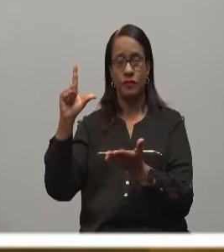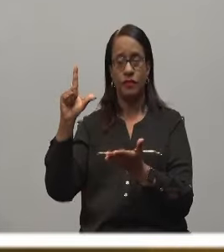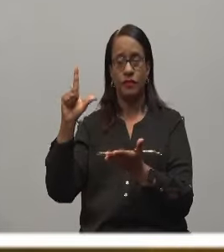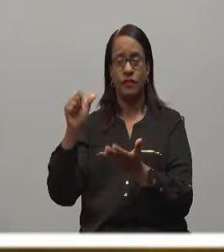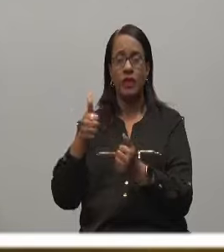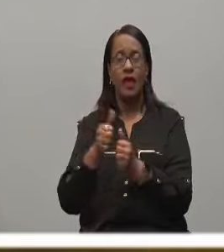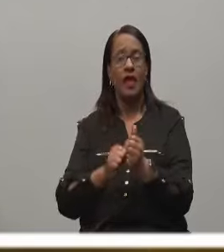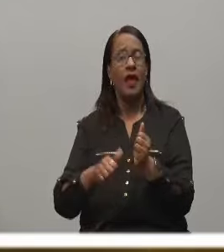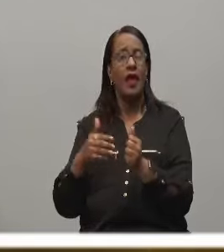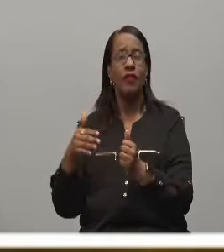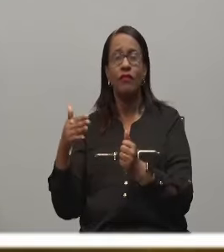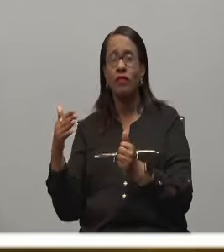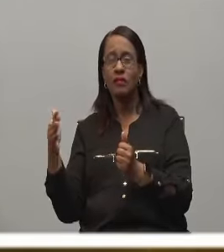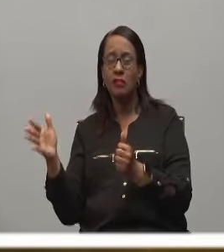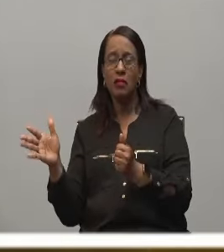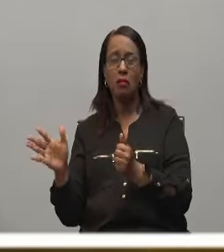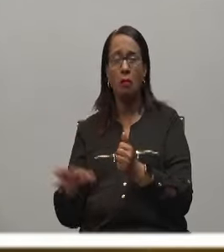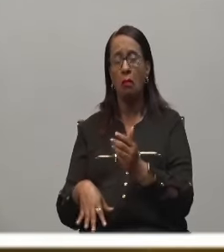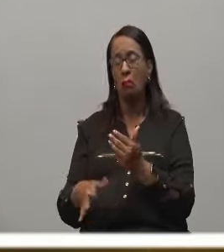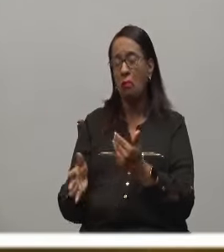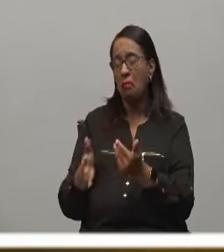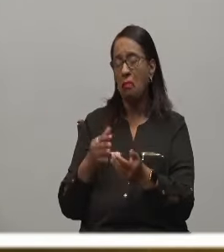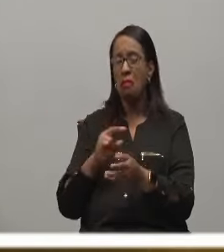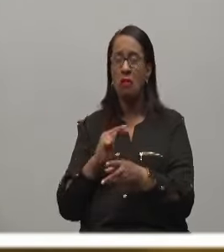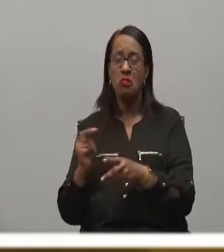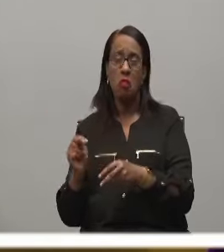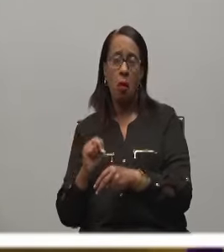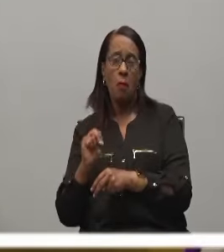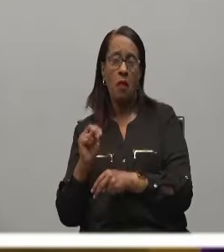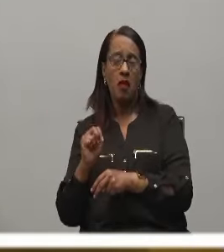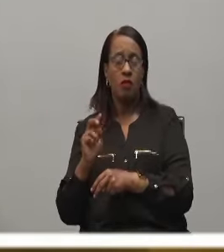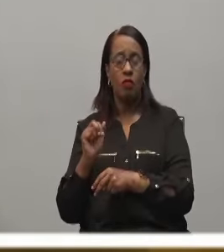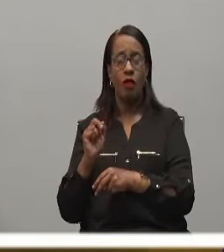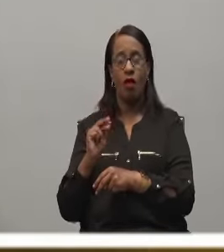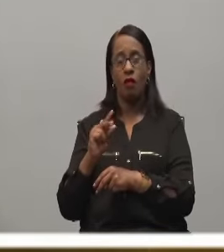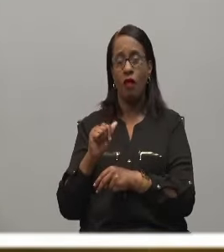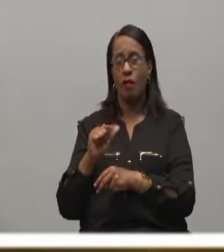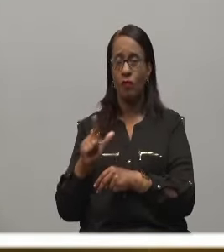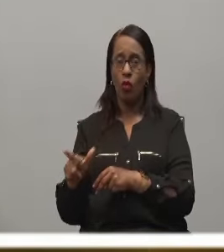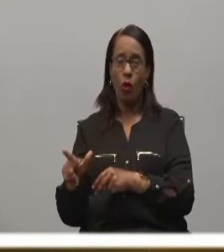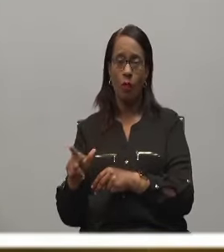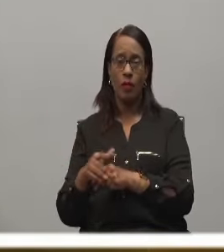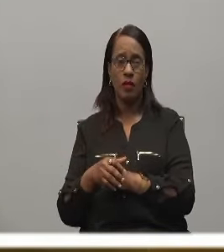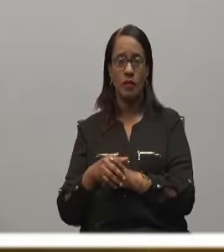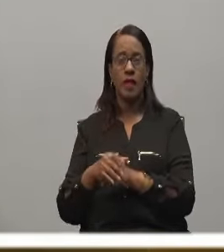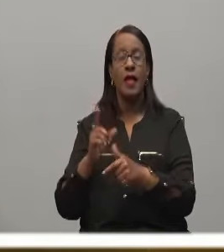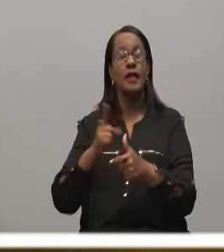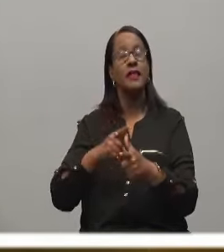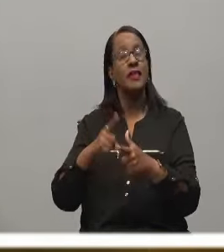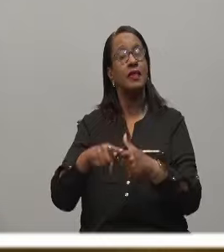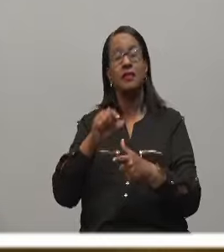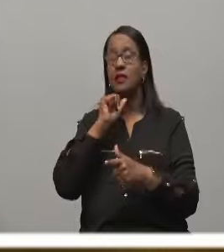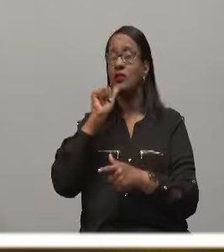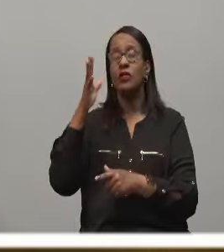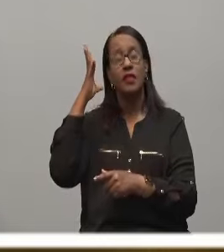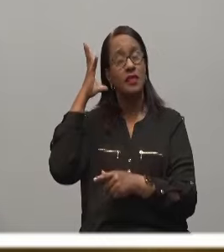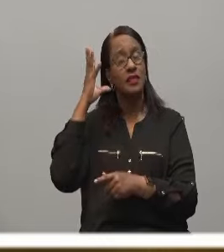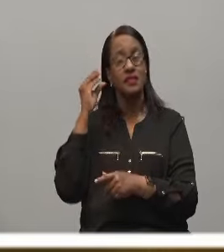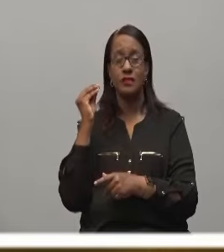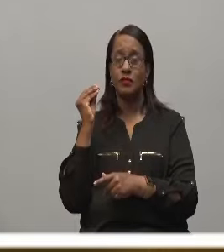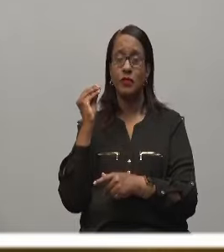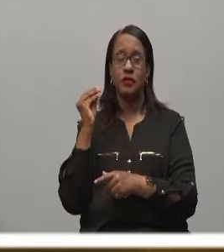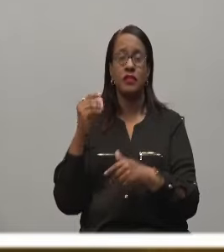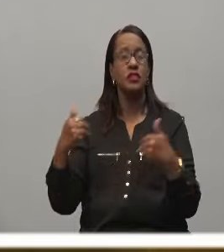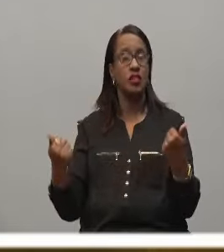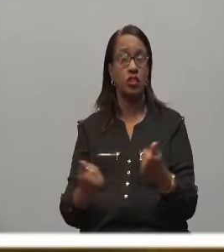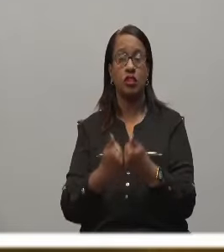and you're just rolling around day by day and all is well and everything is well, then you're not going to experience it. But it